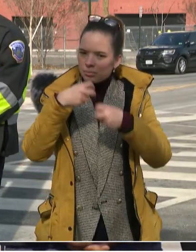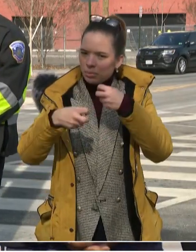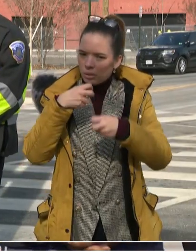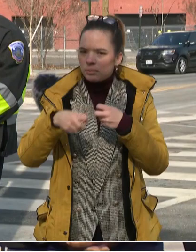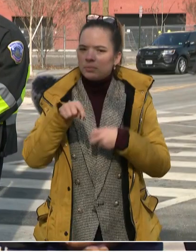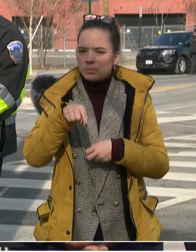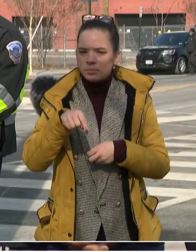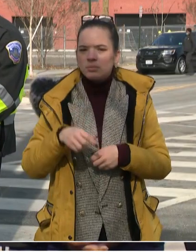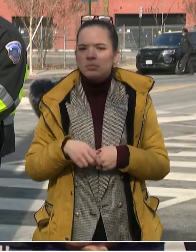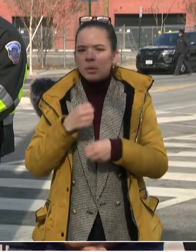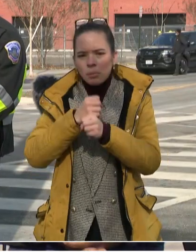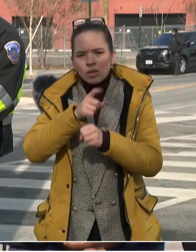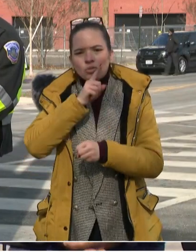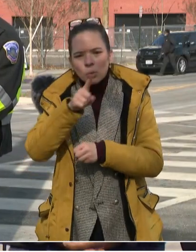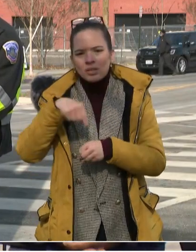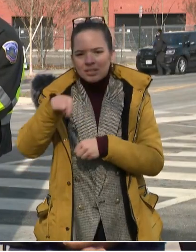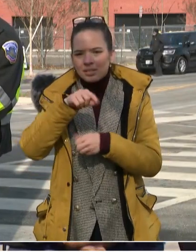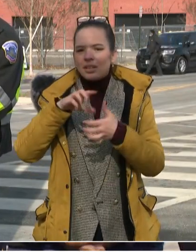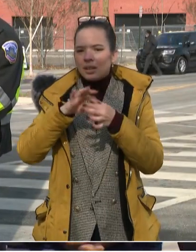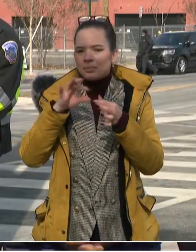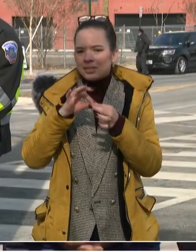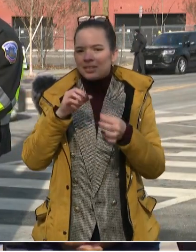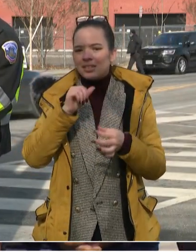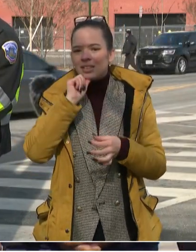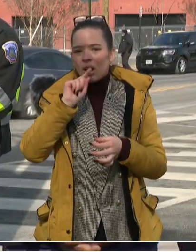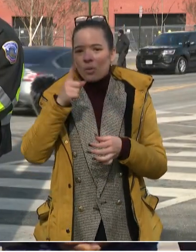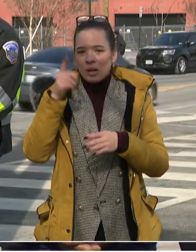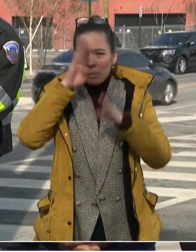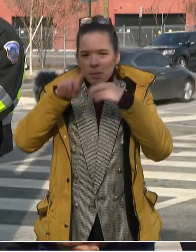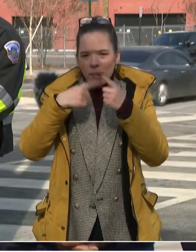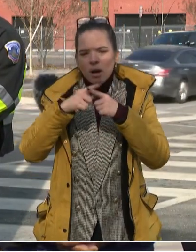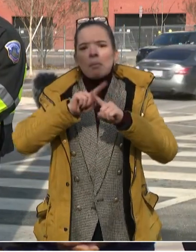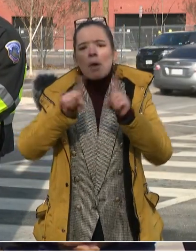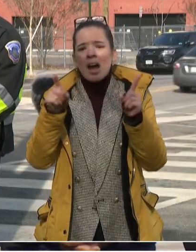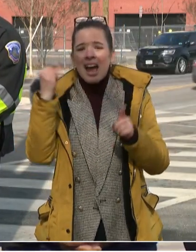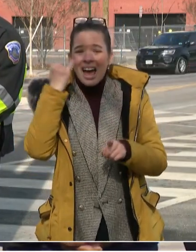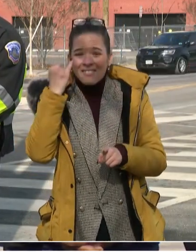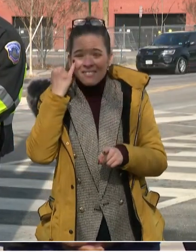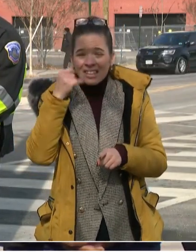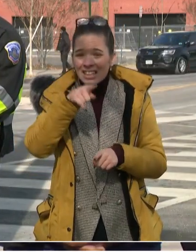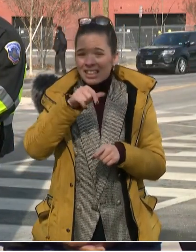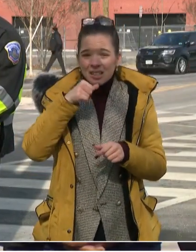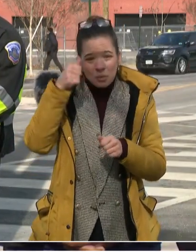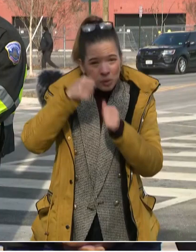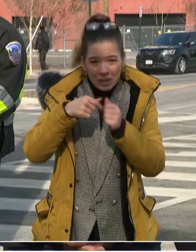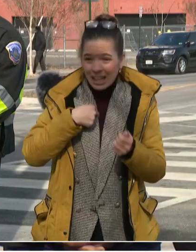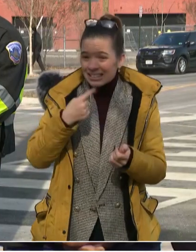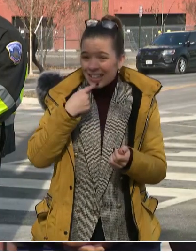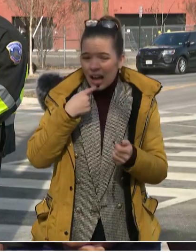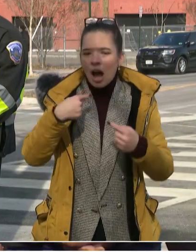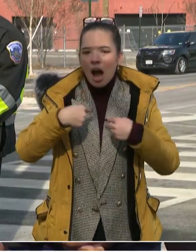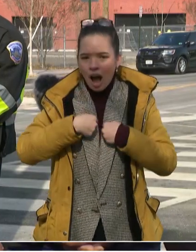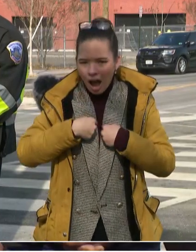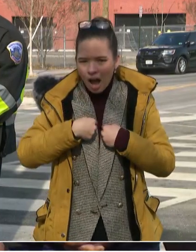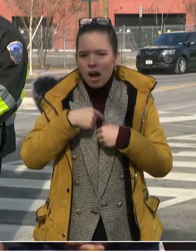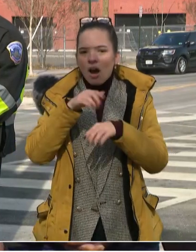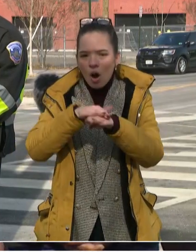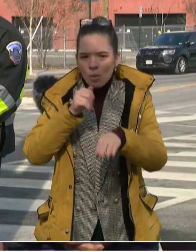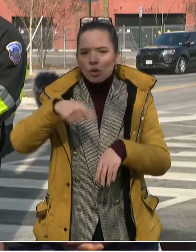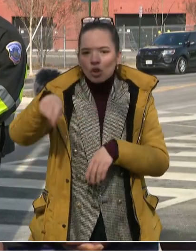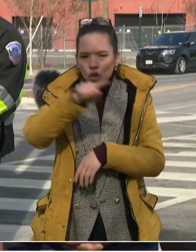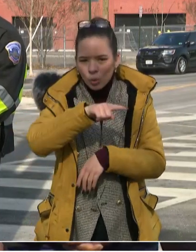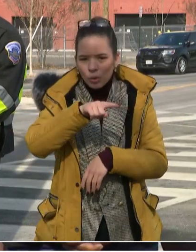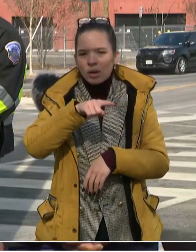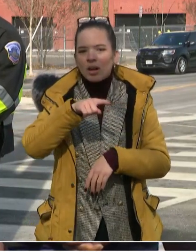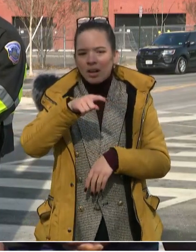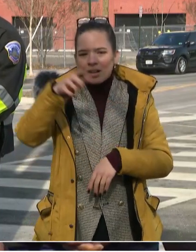these comments over and not worry about it. But if you take away nothing else that I say, I'm appealing as a parent, as a daddy first.